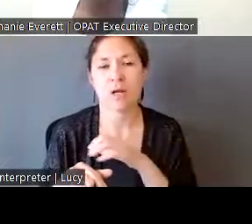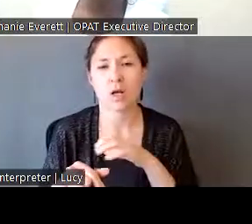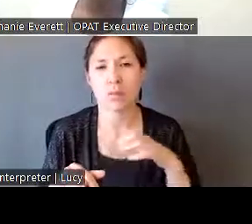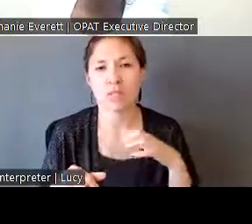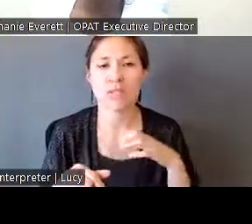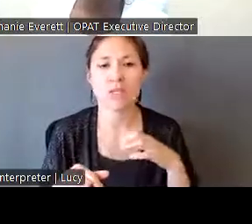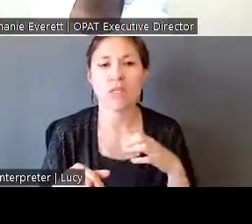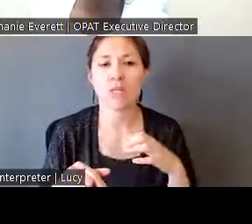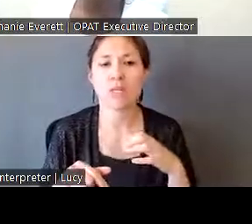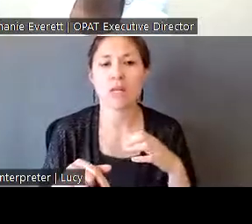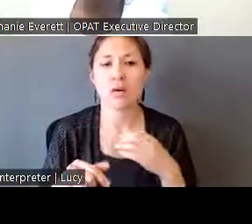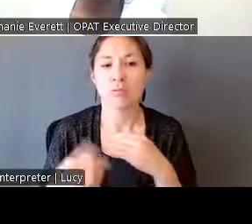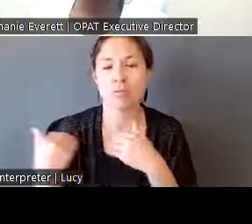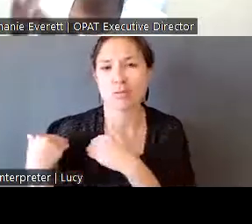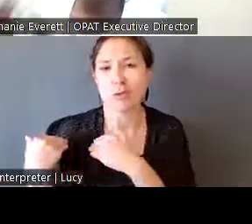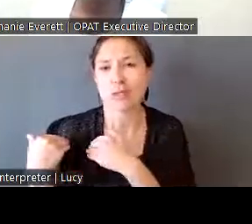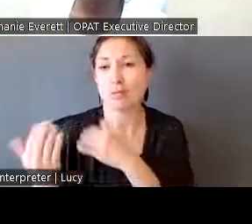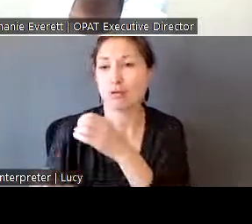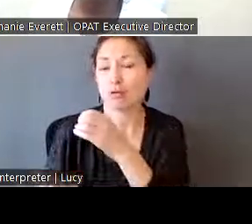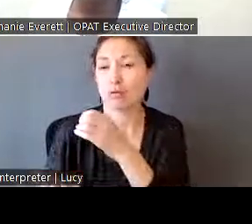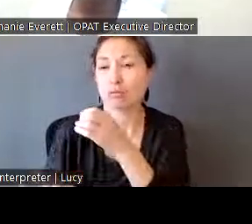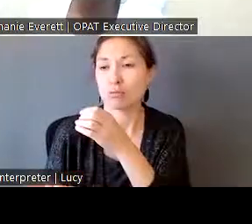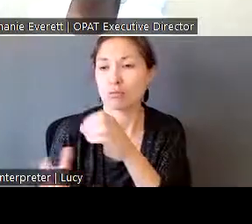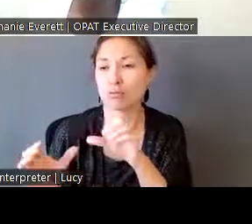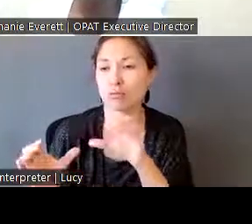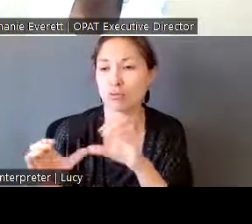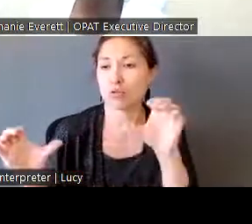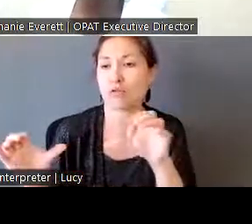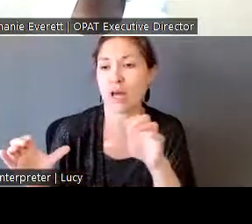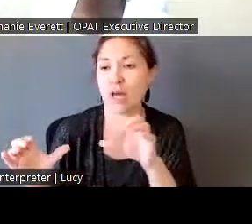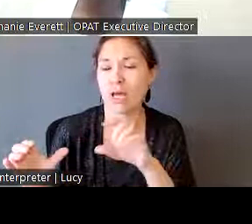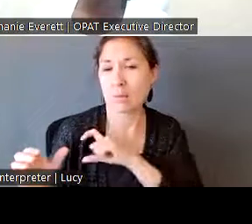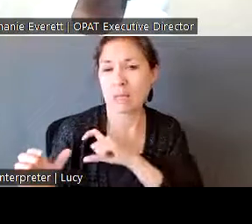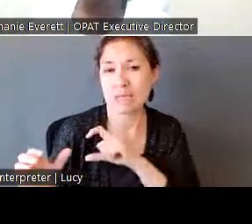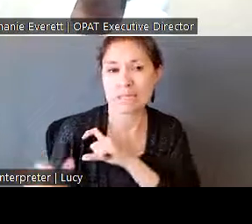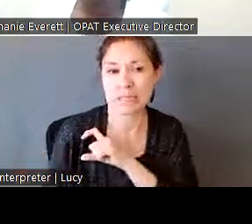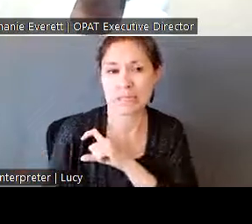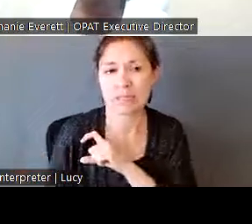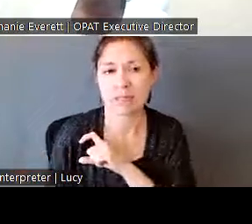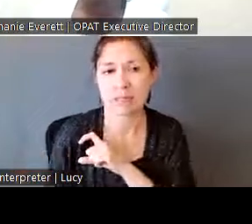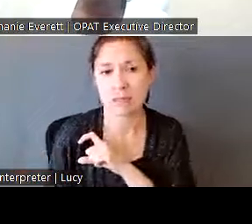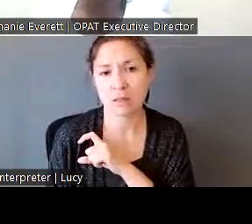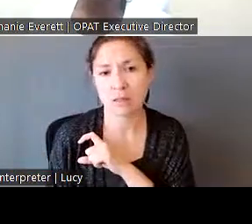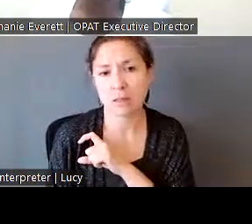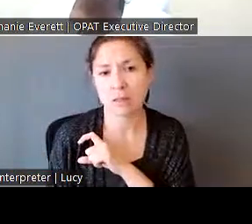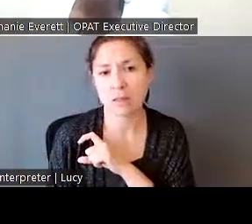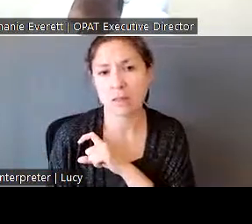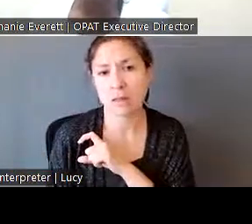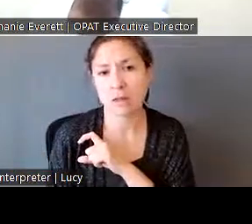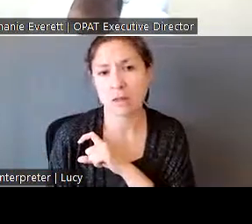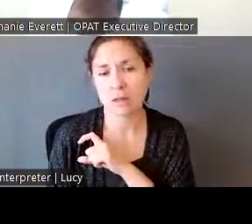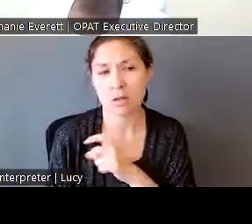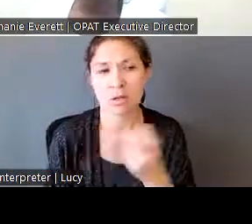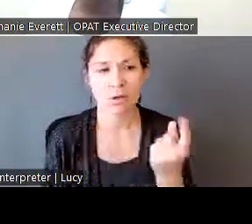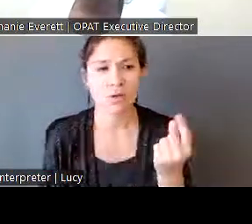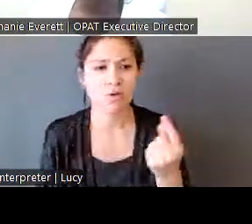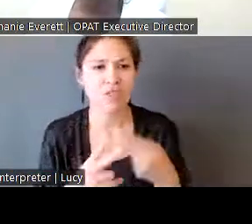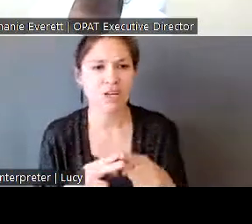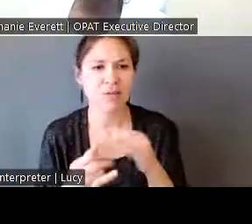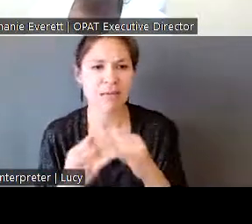officers. So now they have to be certified to be police officers. They started with A through H.